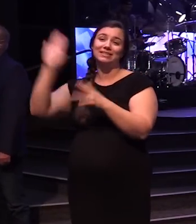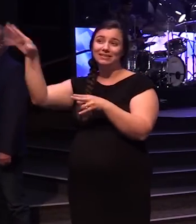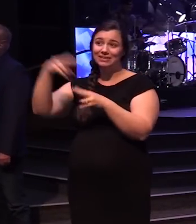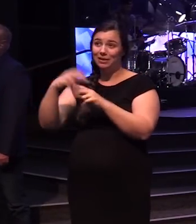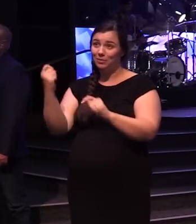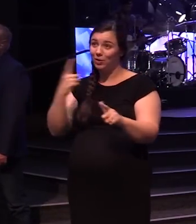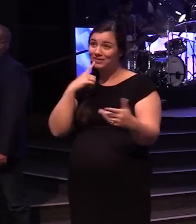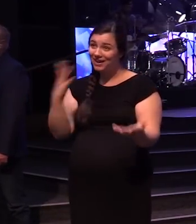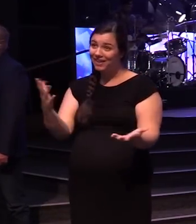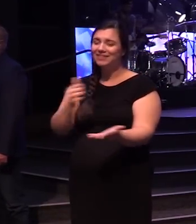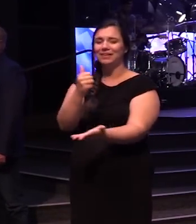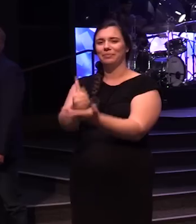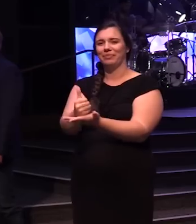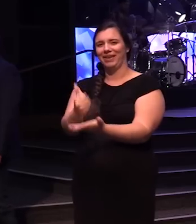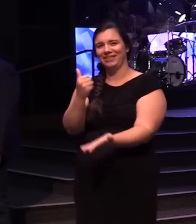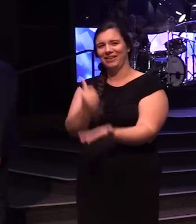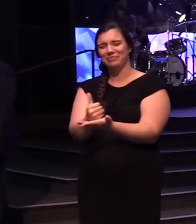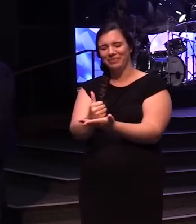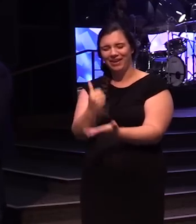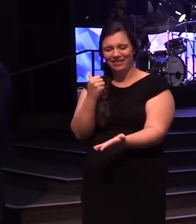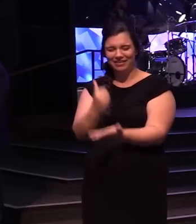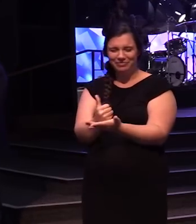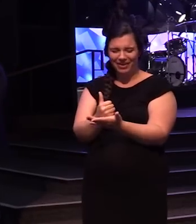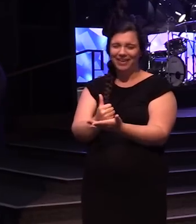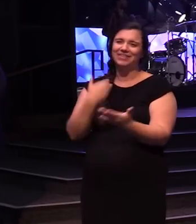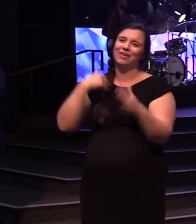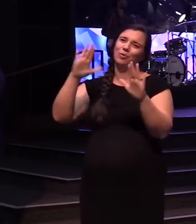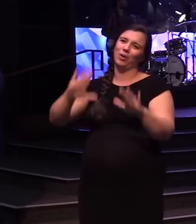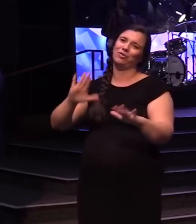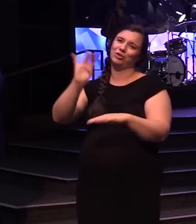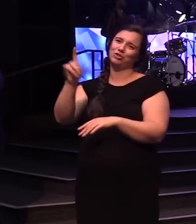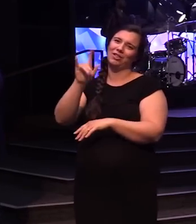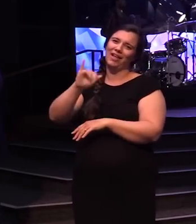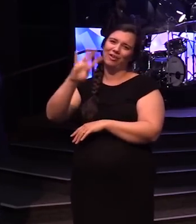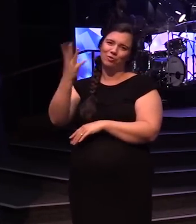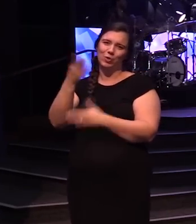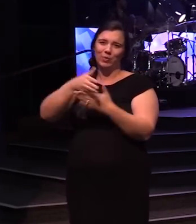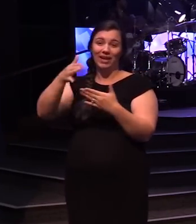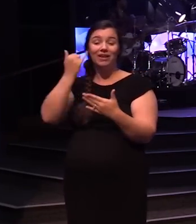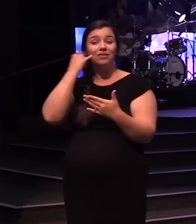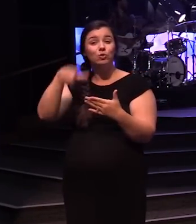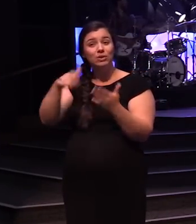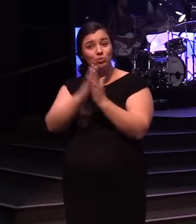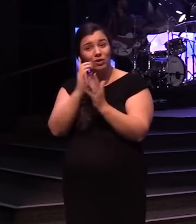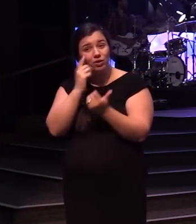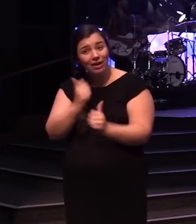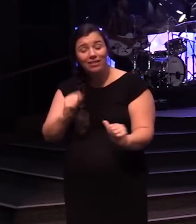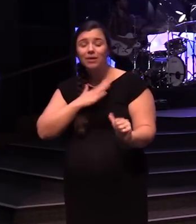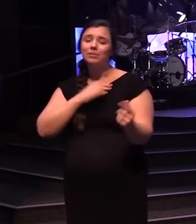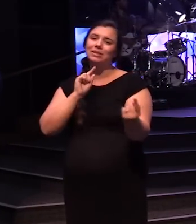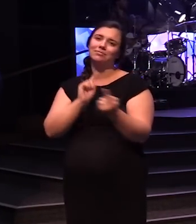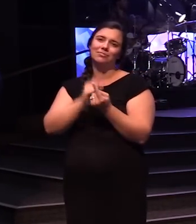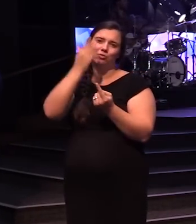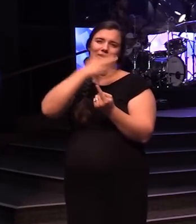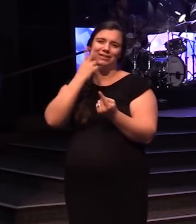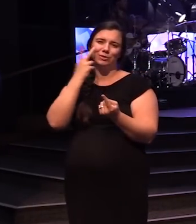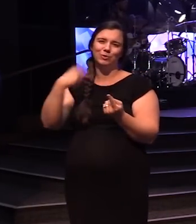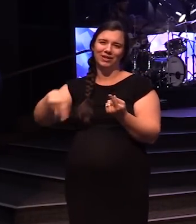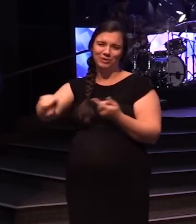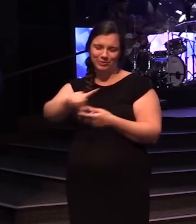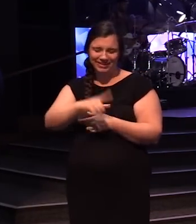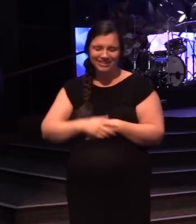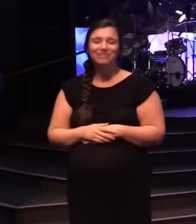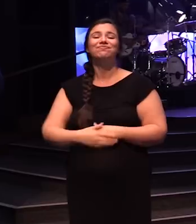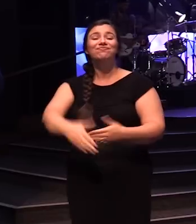everybody said, amen, amen. Have a great 4th of July weekend. If you need prayer for anything, come forward. If not, we'll see you next week.